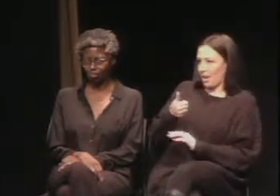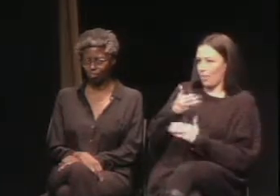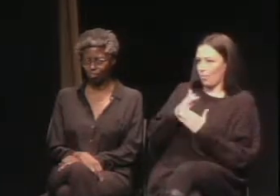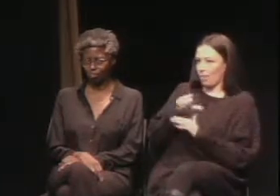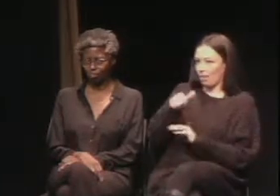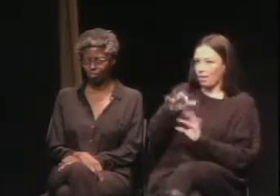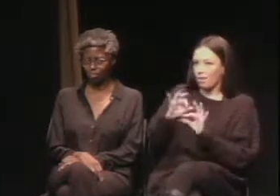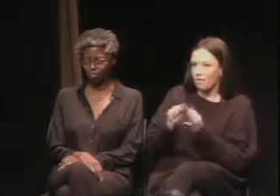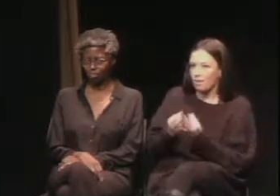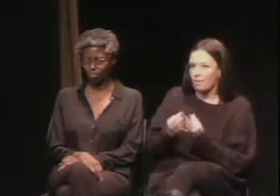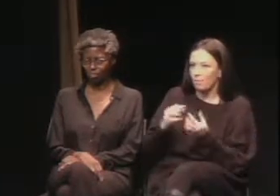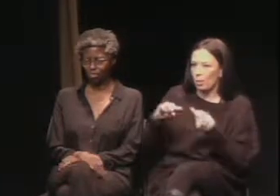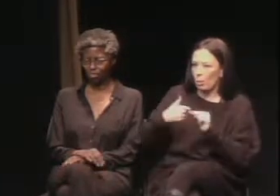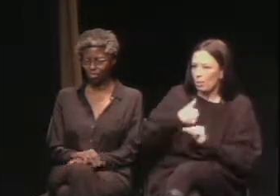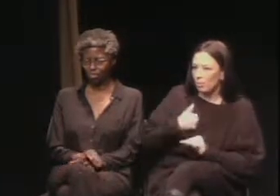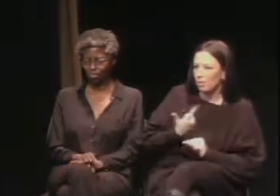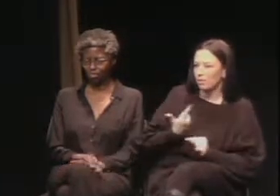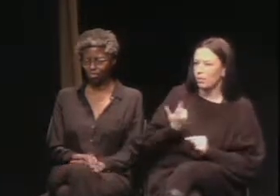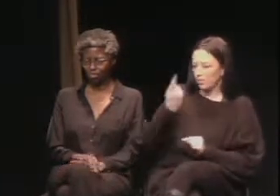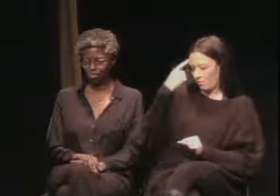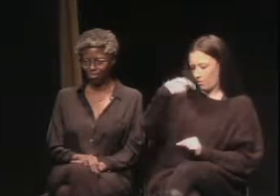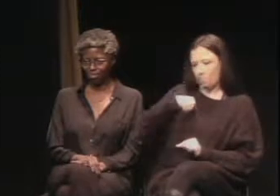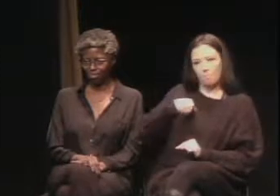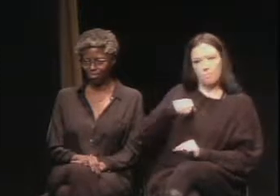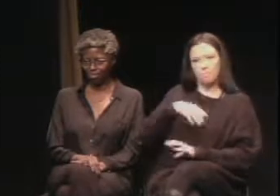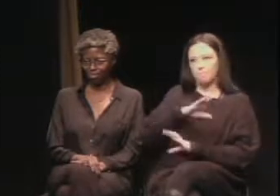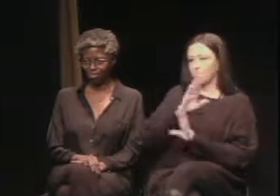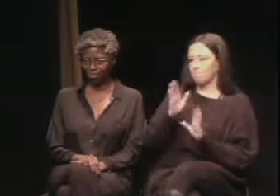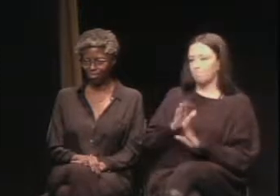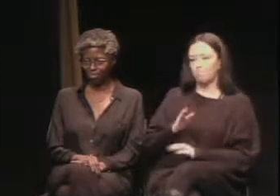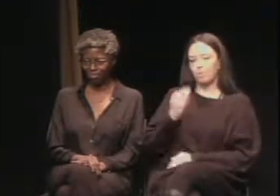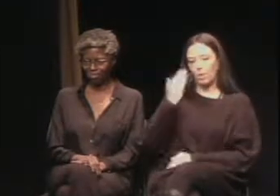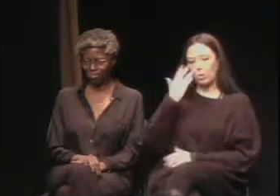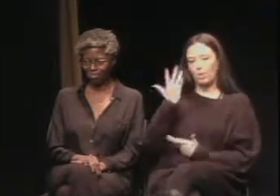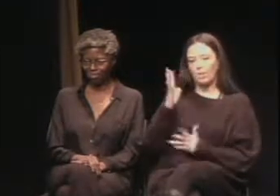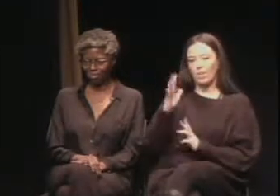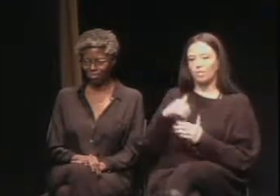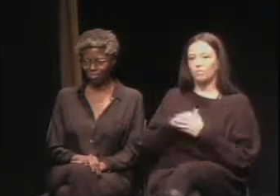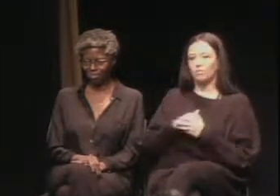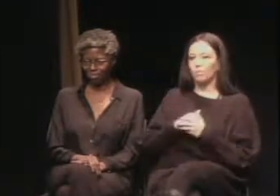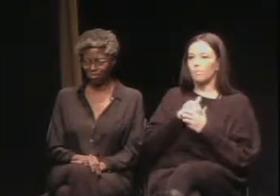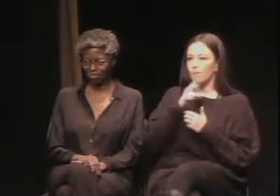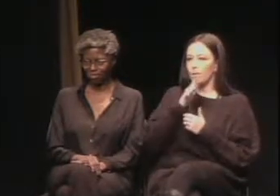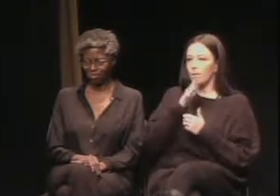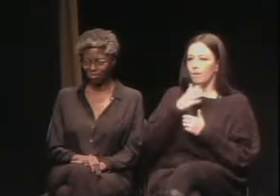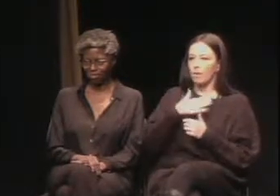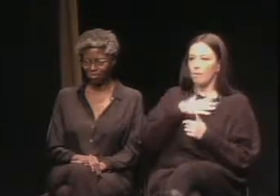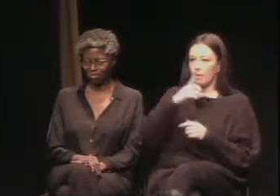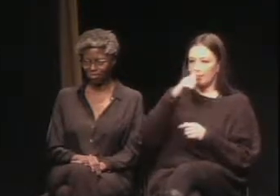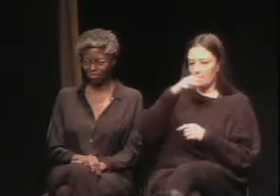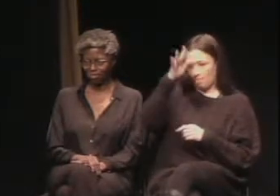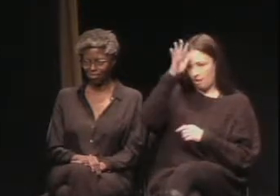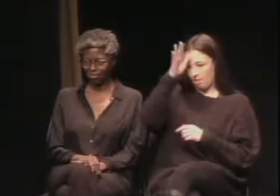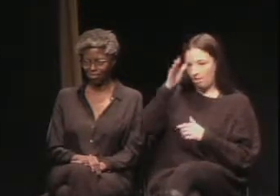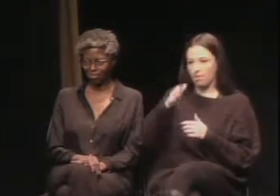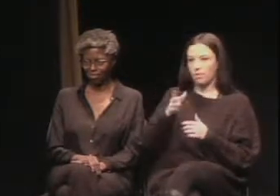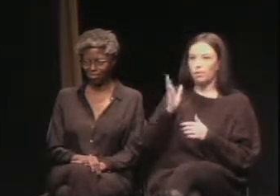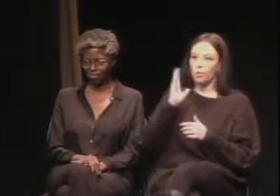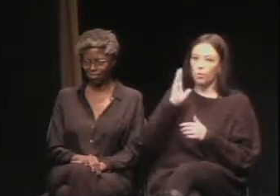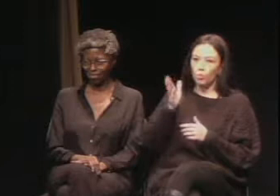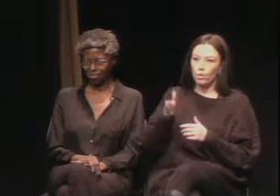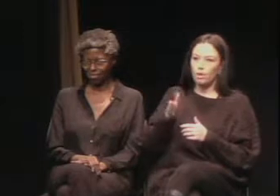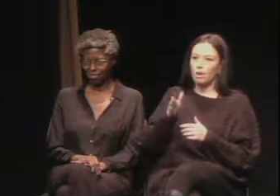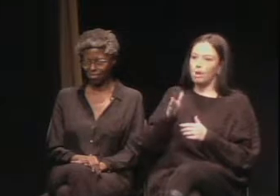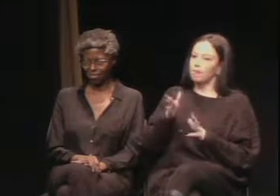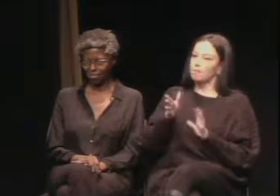So for me, exactly, there was no question in my mind that my mother and my stepfather would not